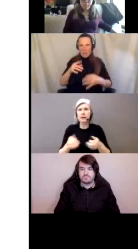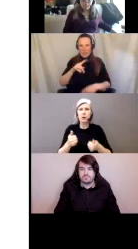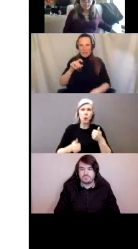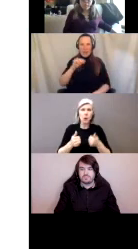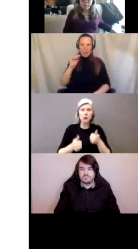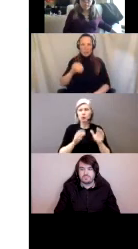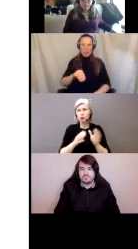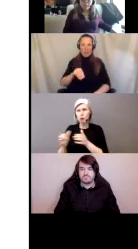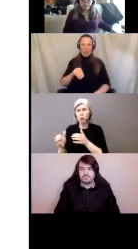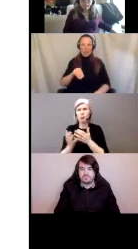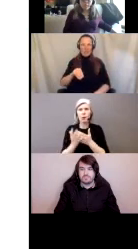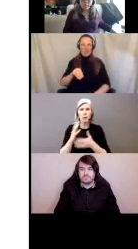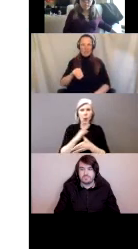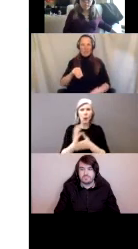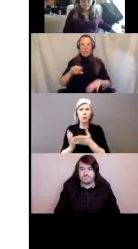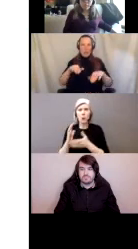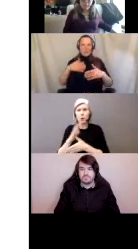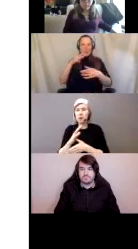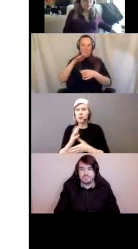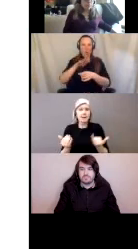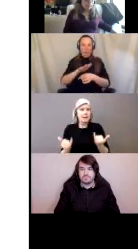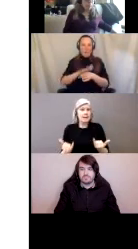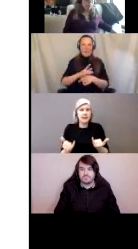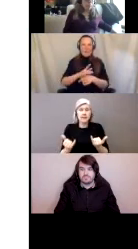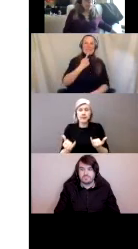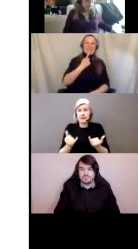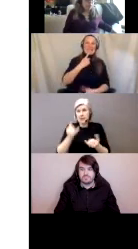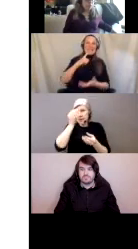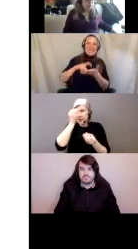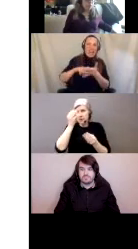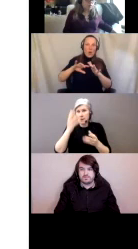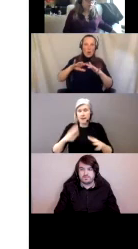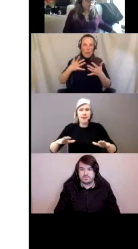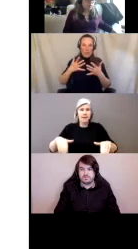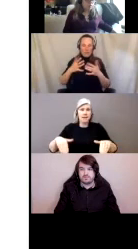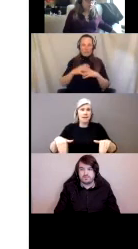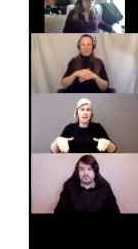Right now, the information is not set and confirmed.